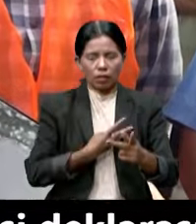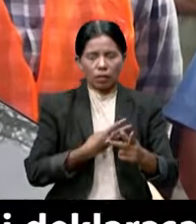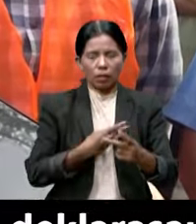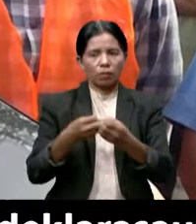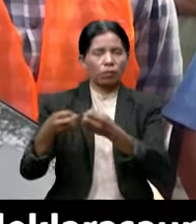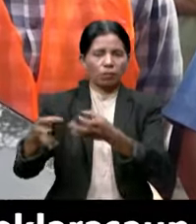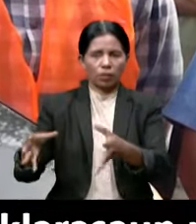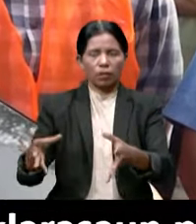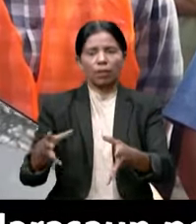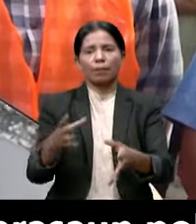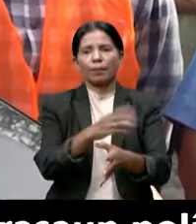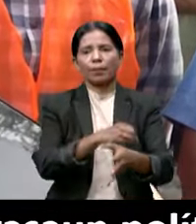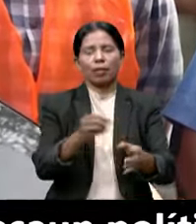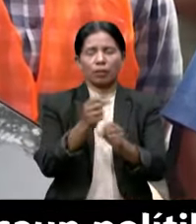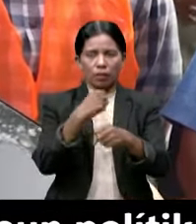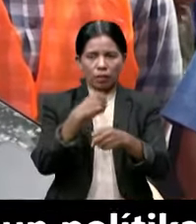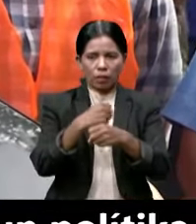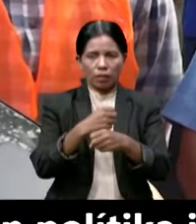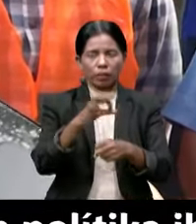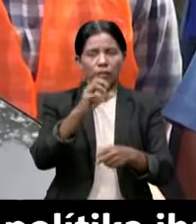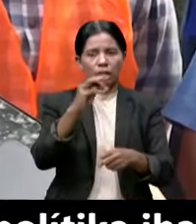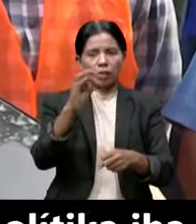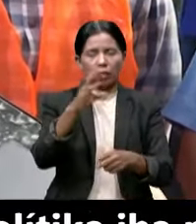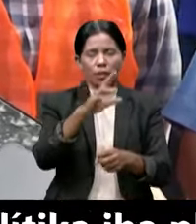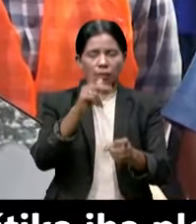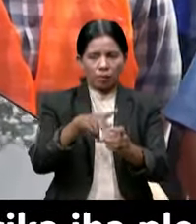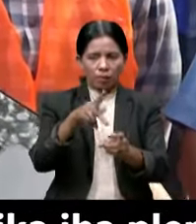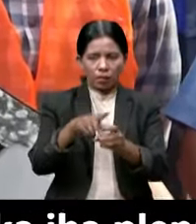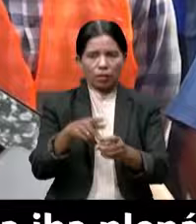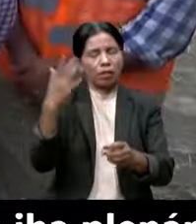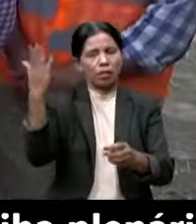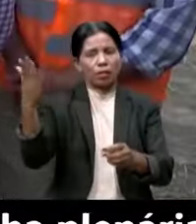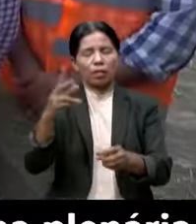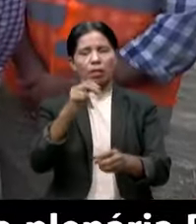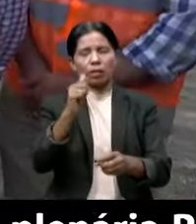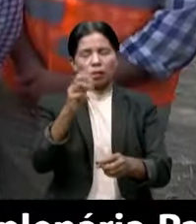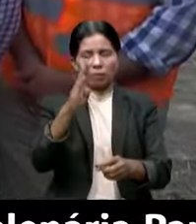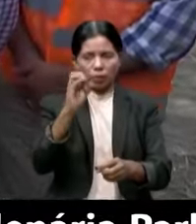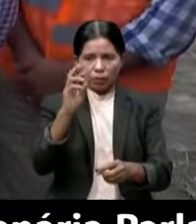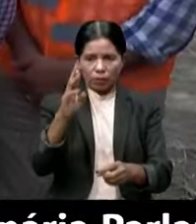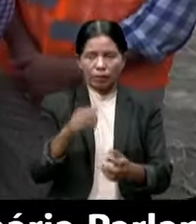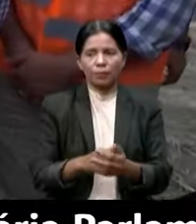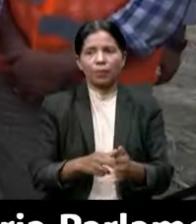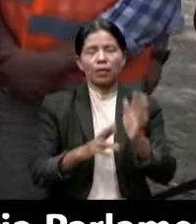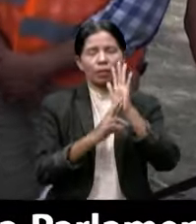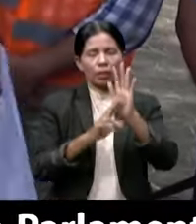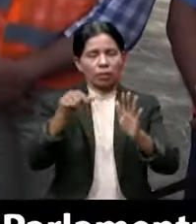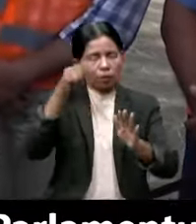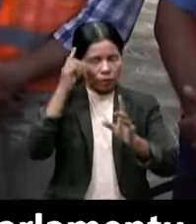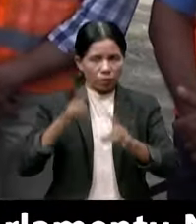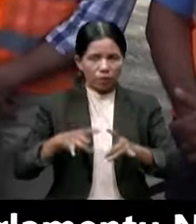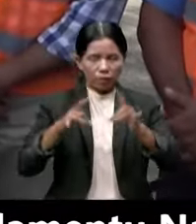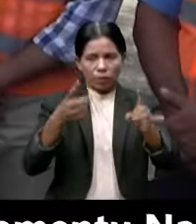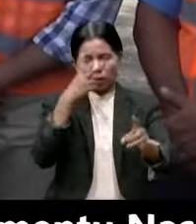atu halo plant LNG refinaria ho petrokimika ne ma ki ana tarbora representante governo Australia ba asunto Greater